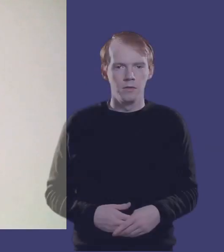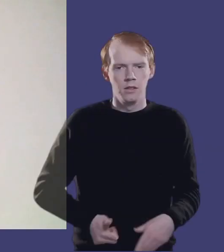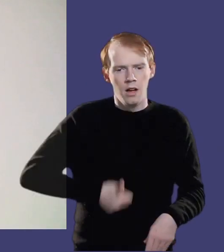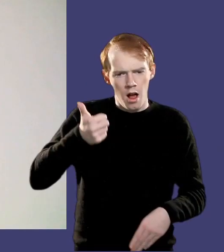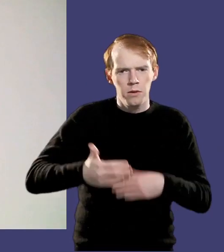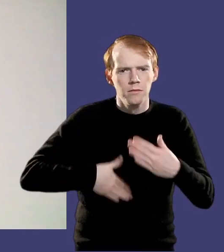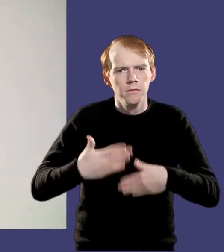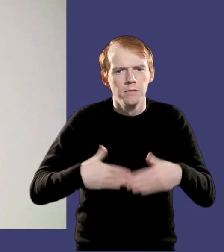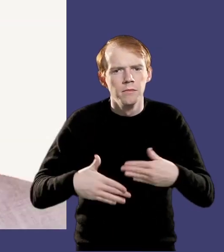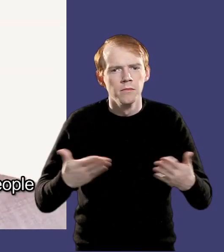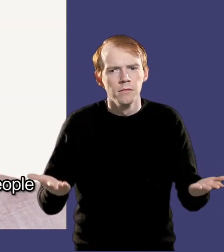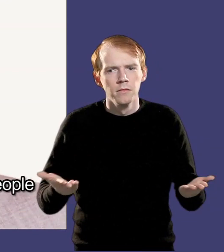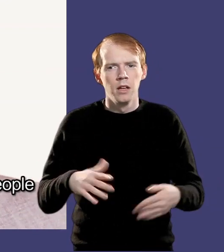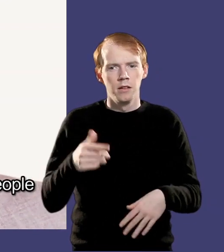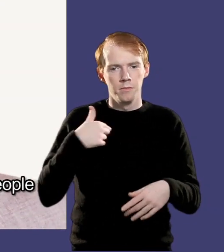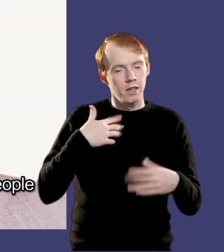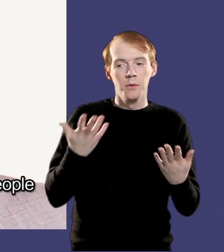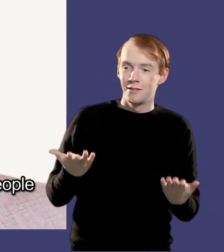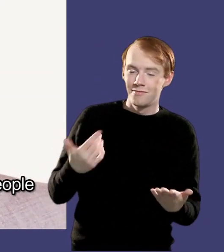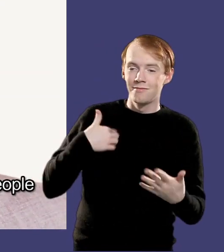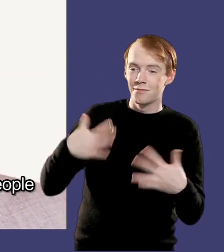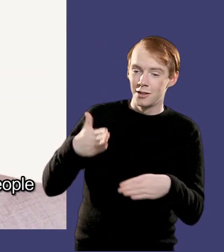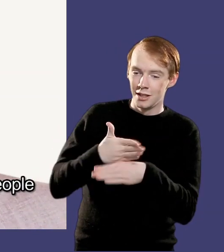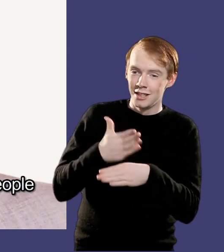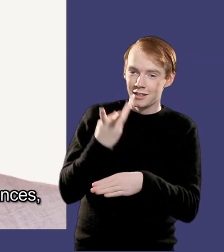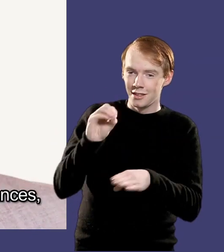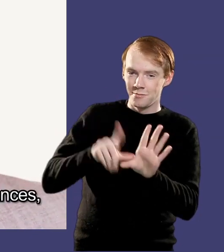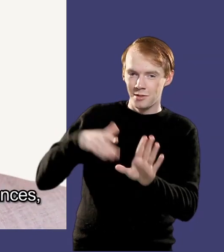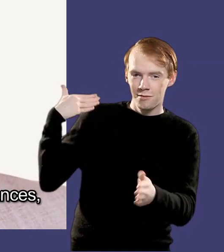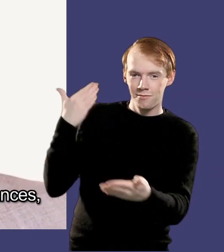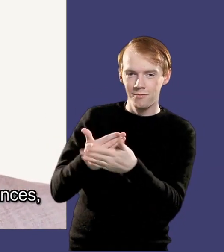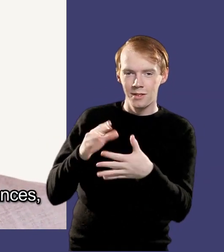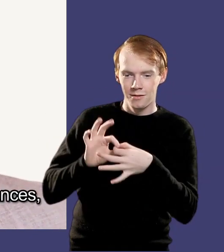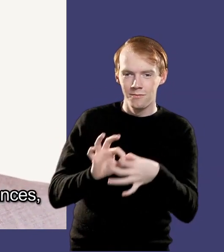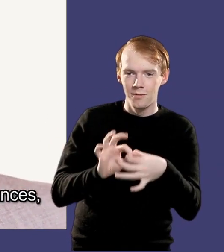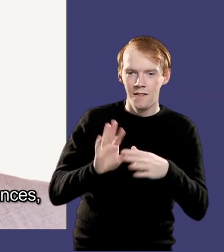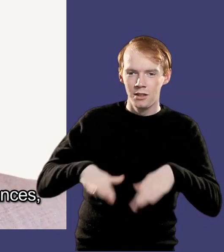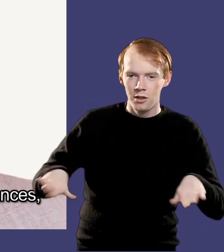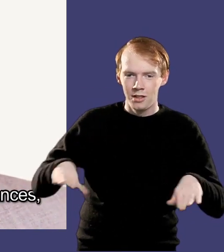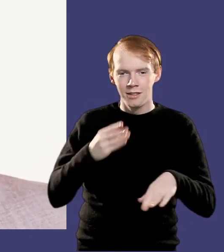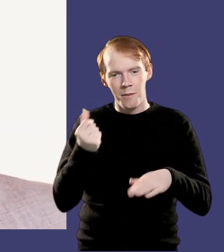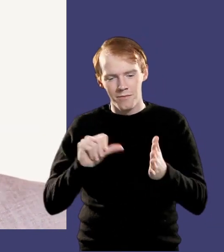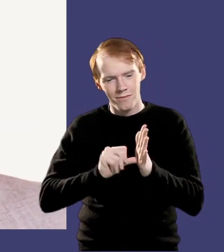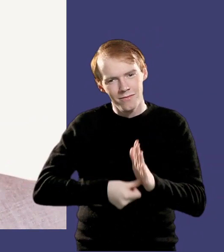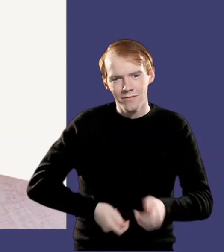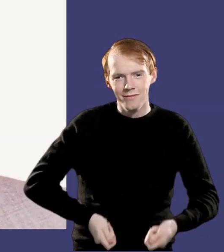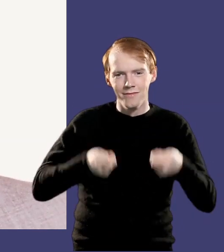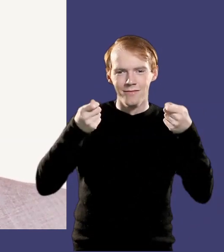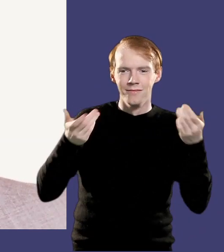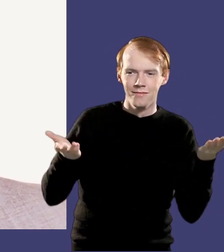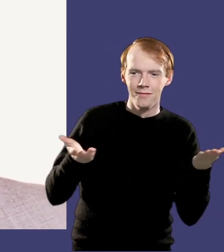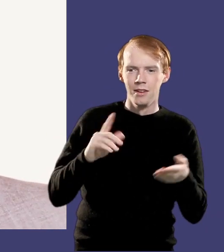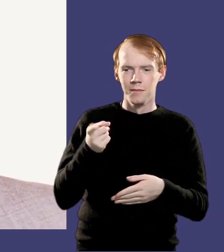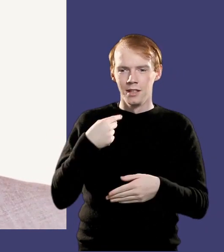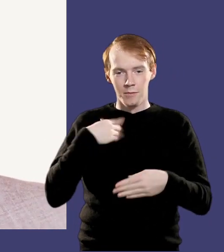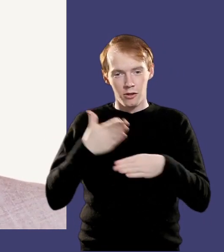And how have you done that? I've worked with children and young people for over 30 years, many of them living in difficult circumstances, some of them